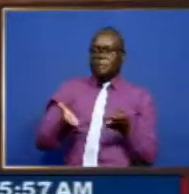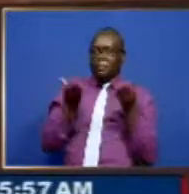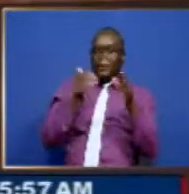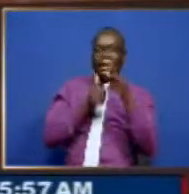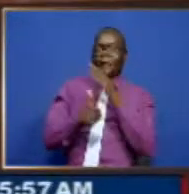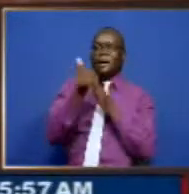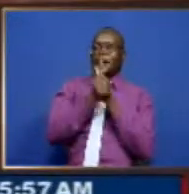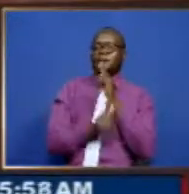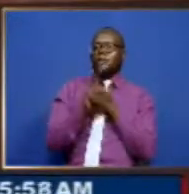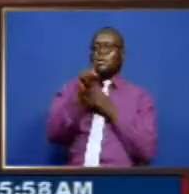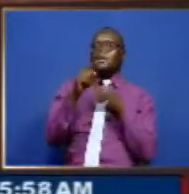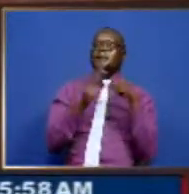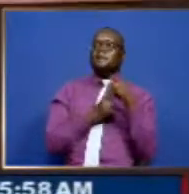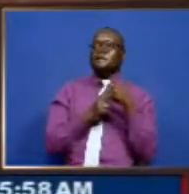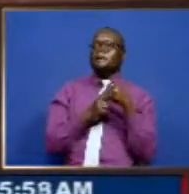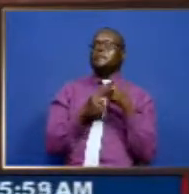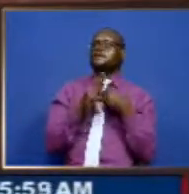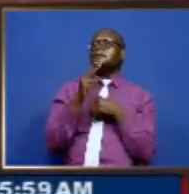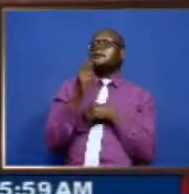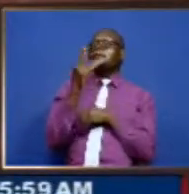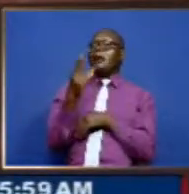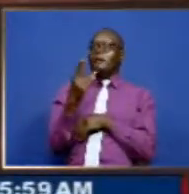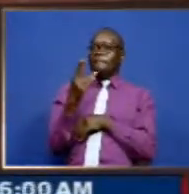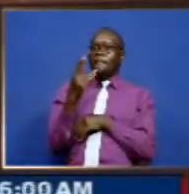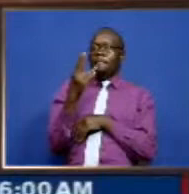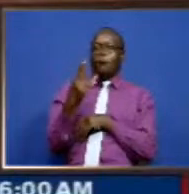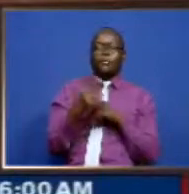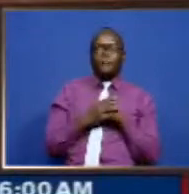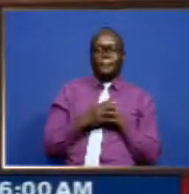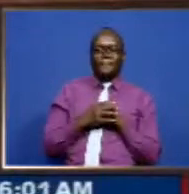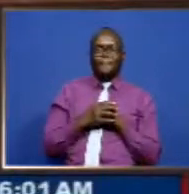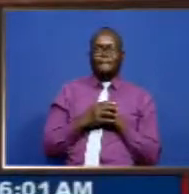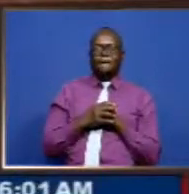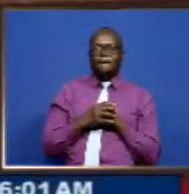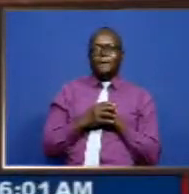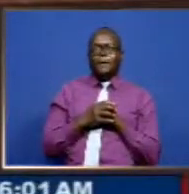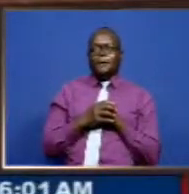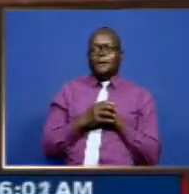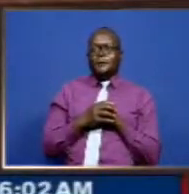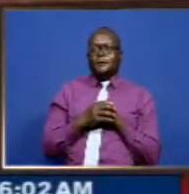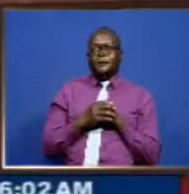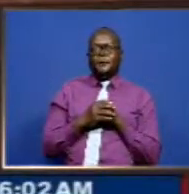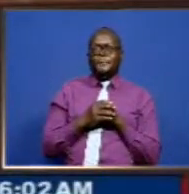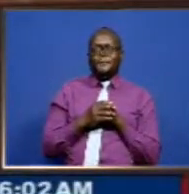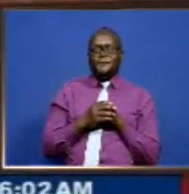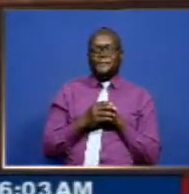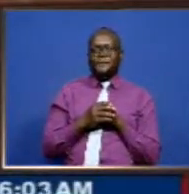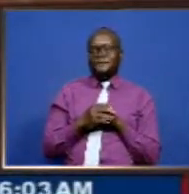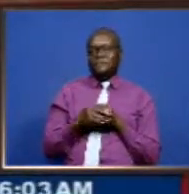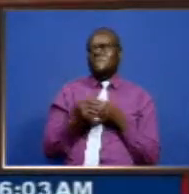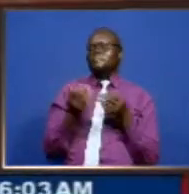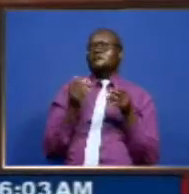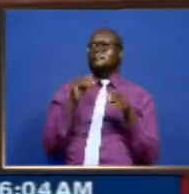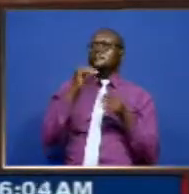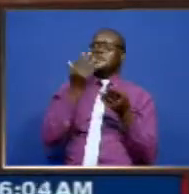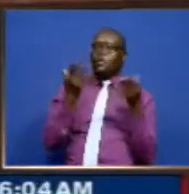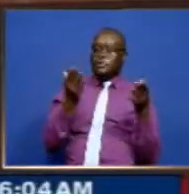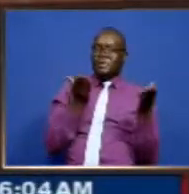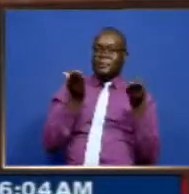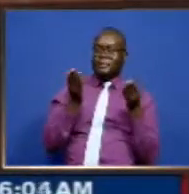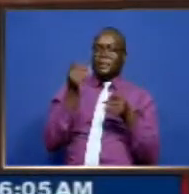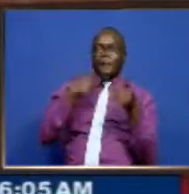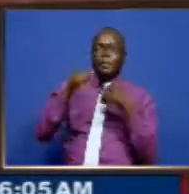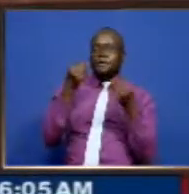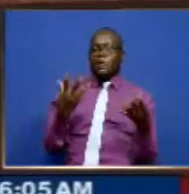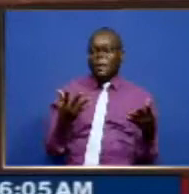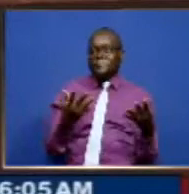Article 179(4) of the Constitution. A. Irregular procurement of goods and services amounting to Kenya